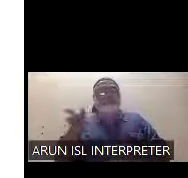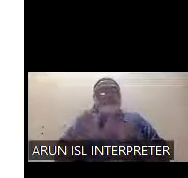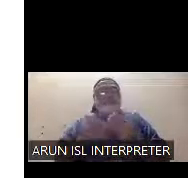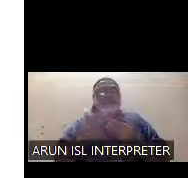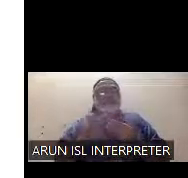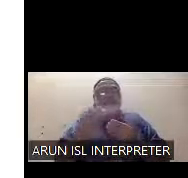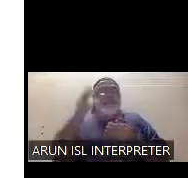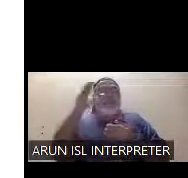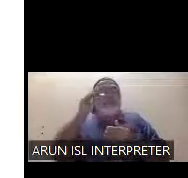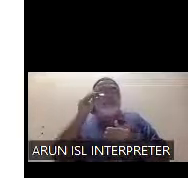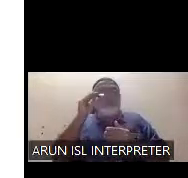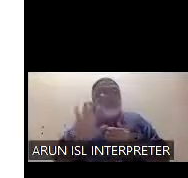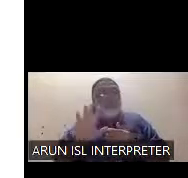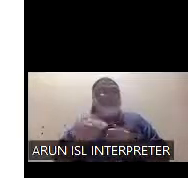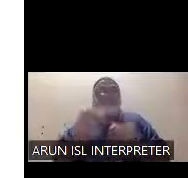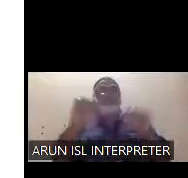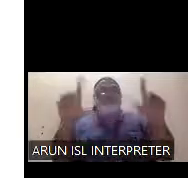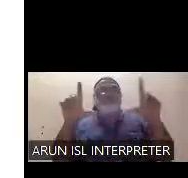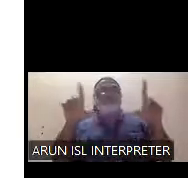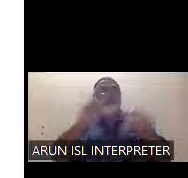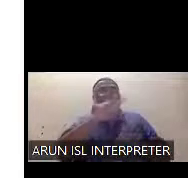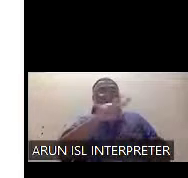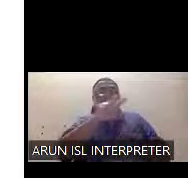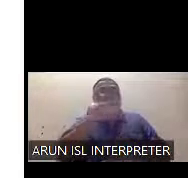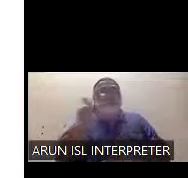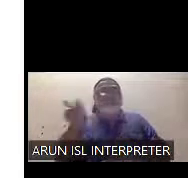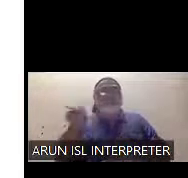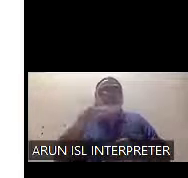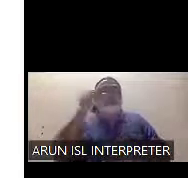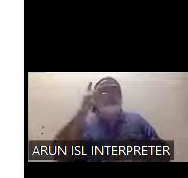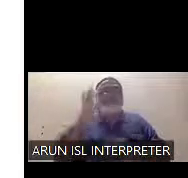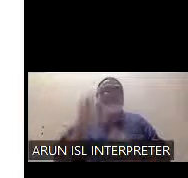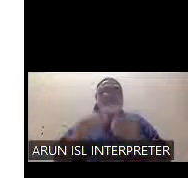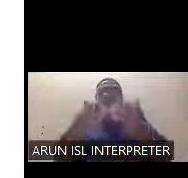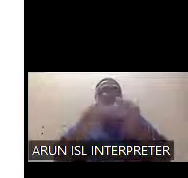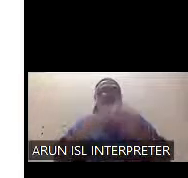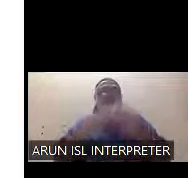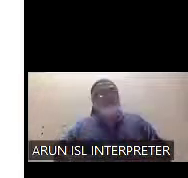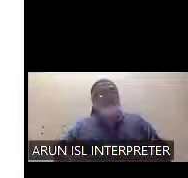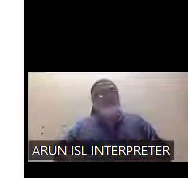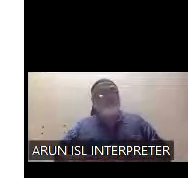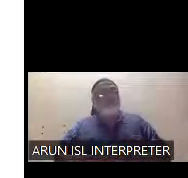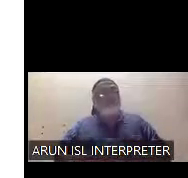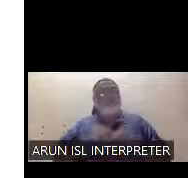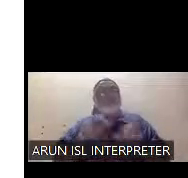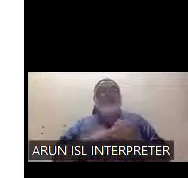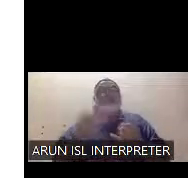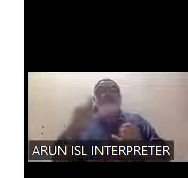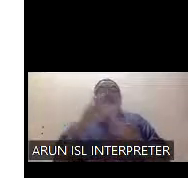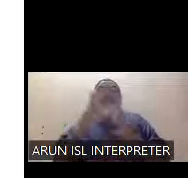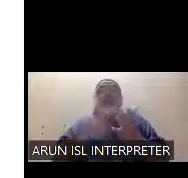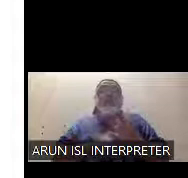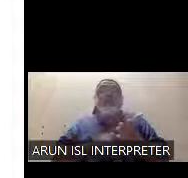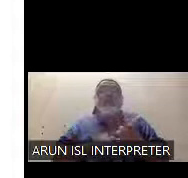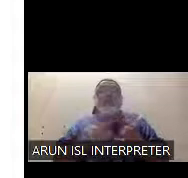low vision disability, they are able to make it bigger and read it properly. And scanned images of text should not be